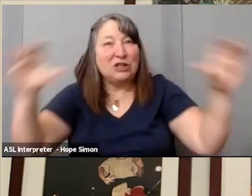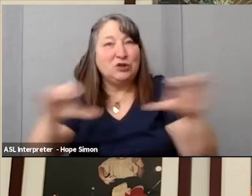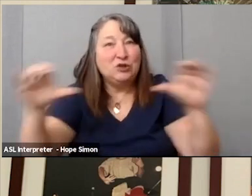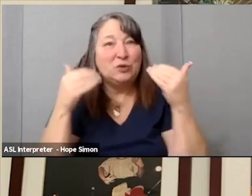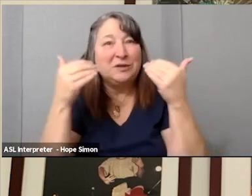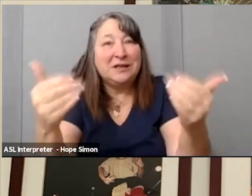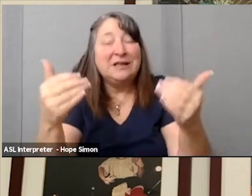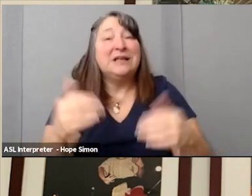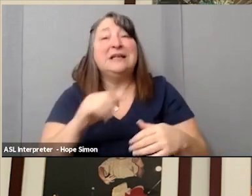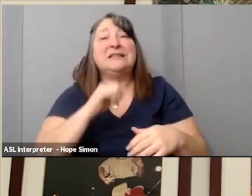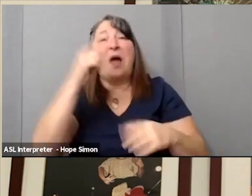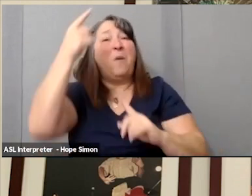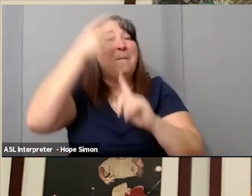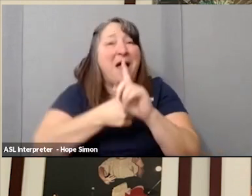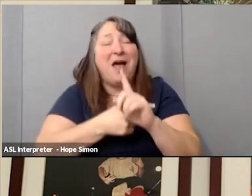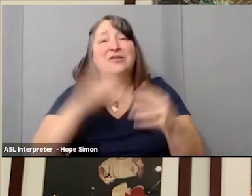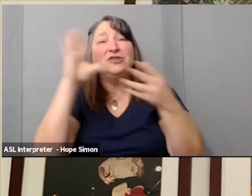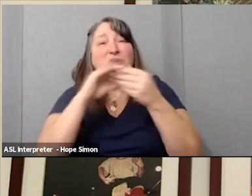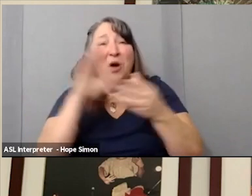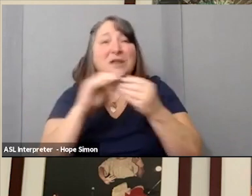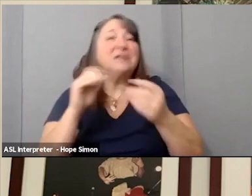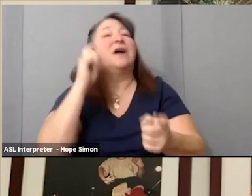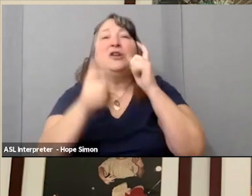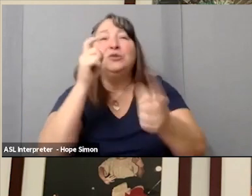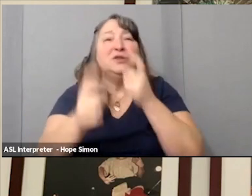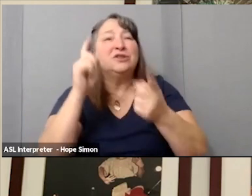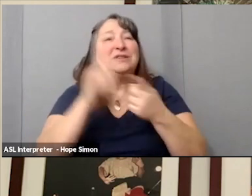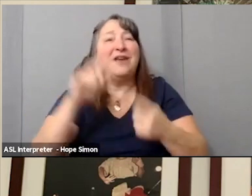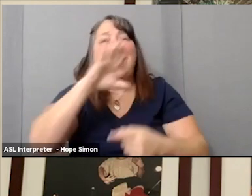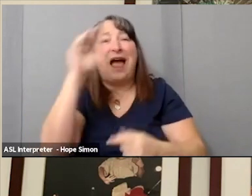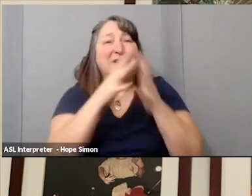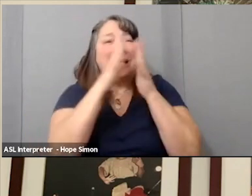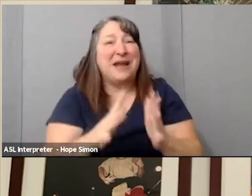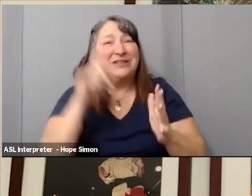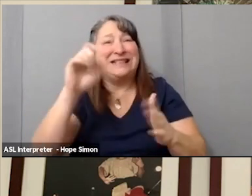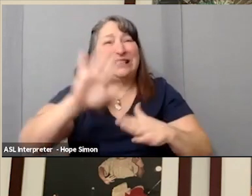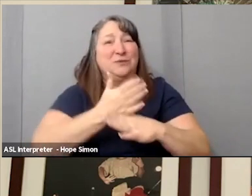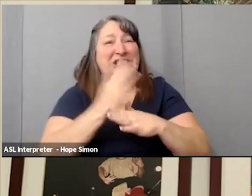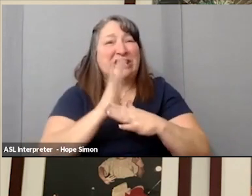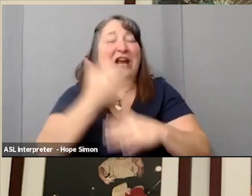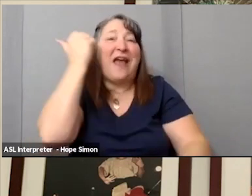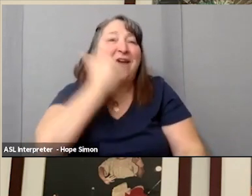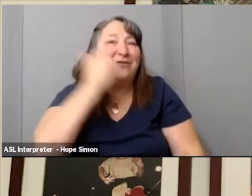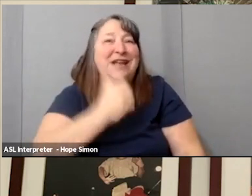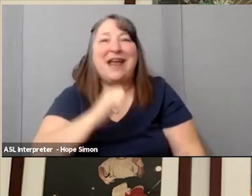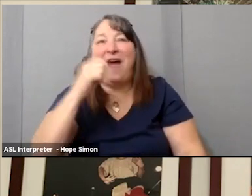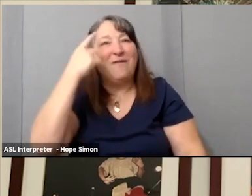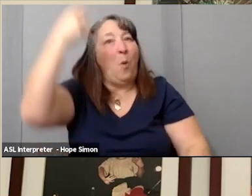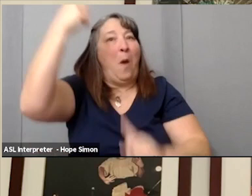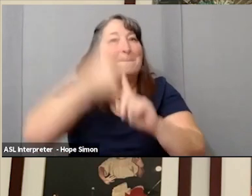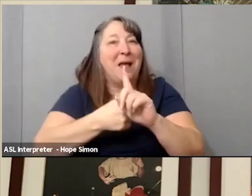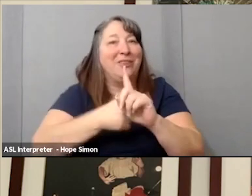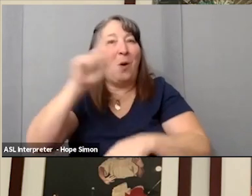The stories, the accomplishments, and the contributions of African Americans needs to be shared every day, which